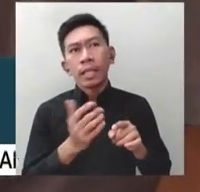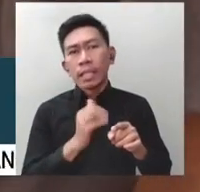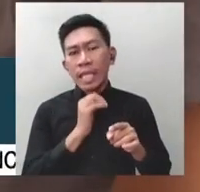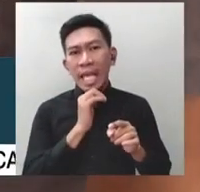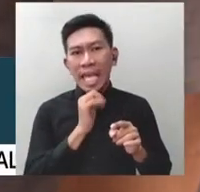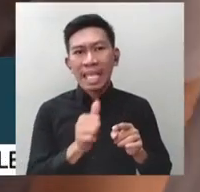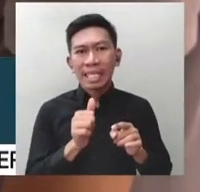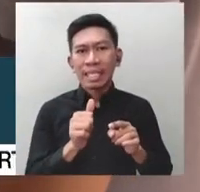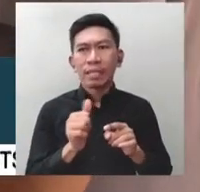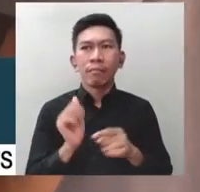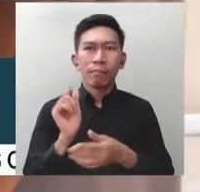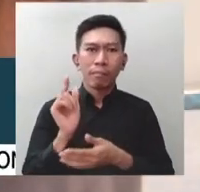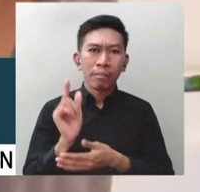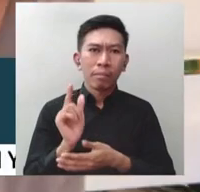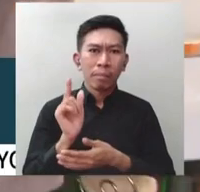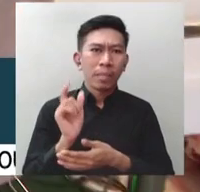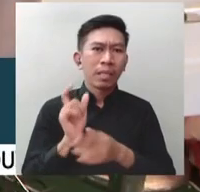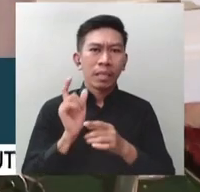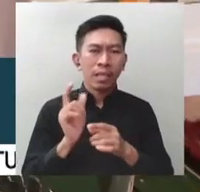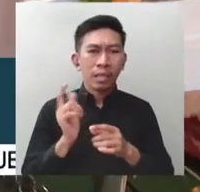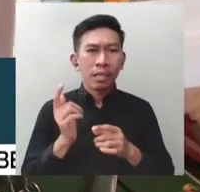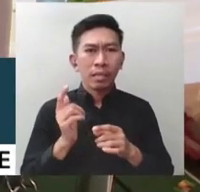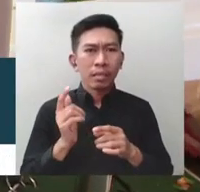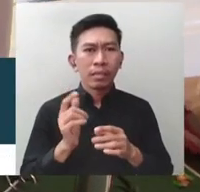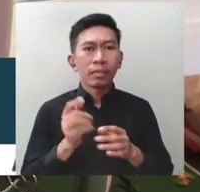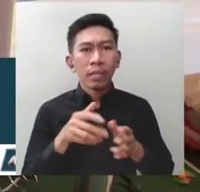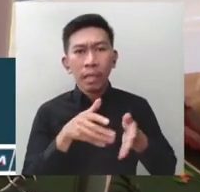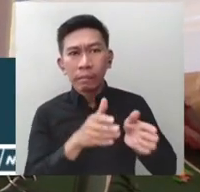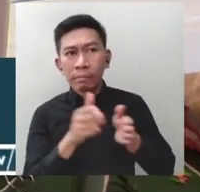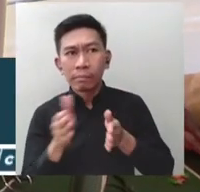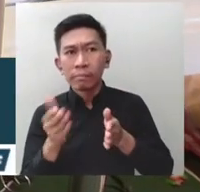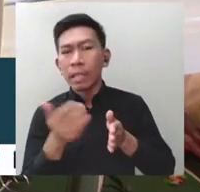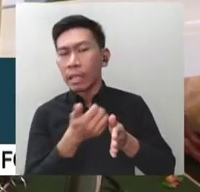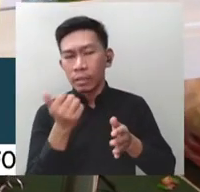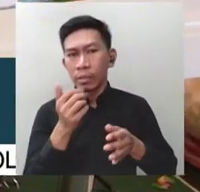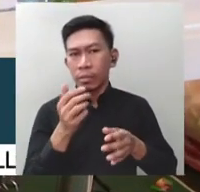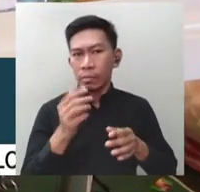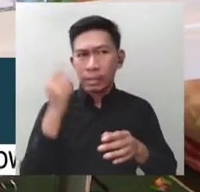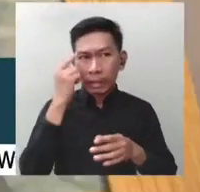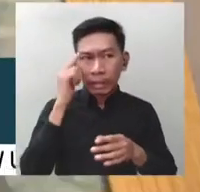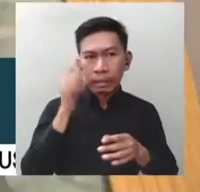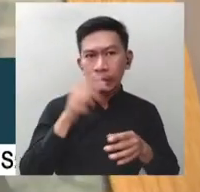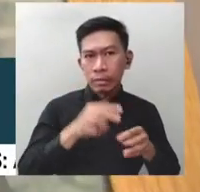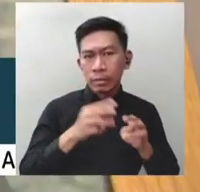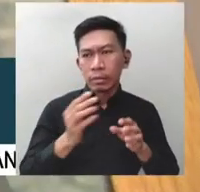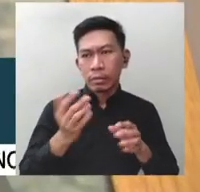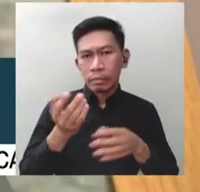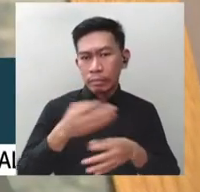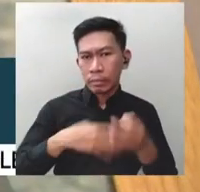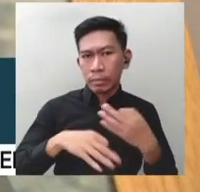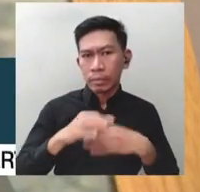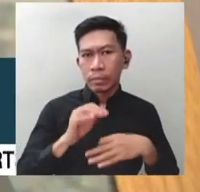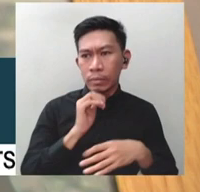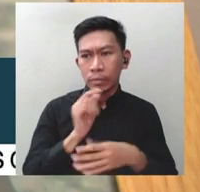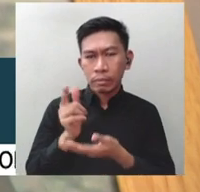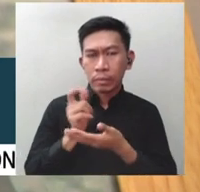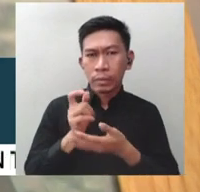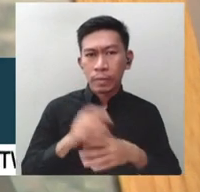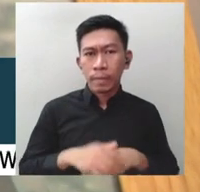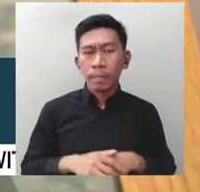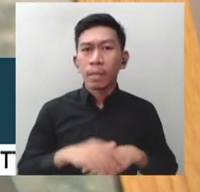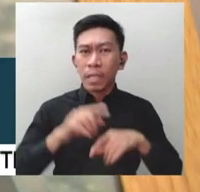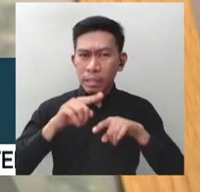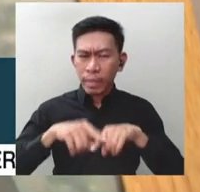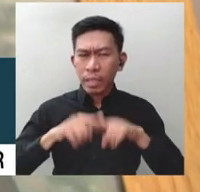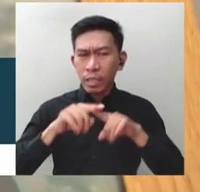the supposed suspect of their police operation. Because we have recalled as force continuum, depending on the situation